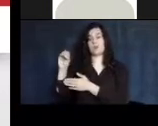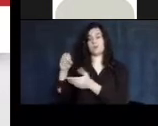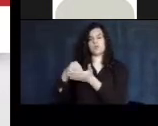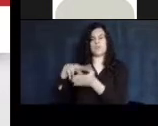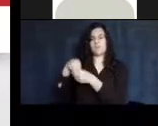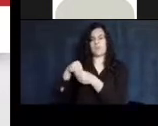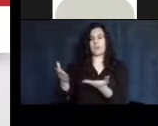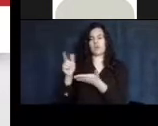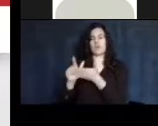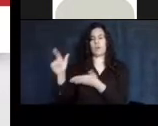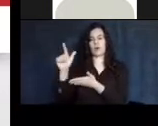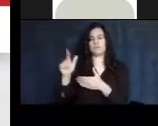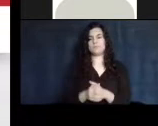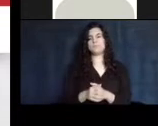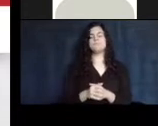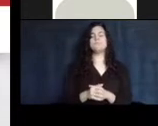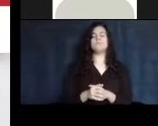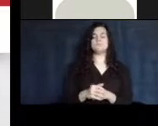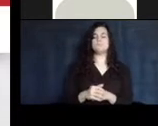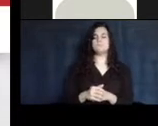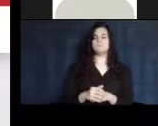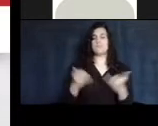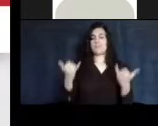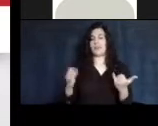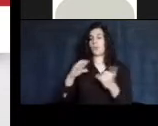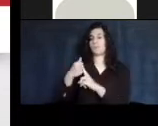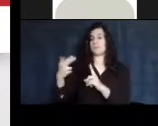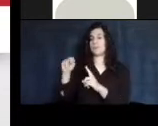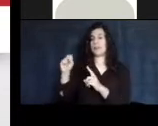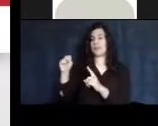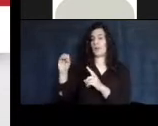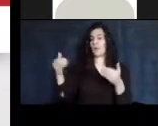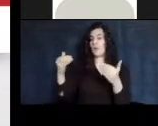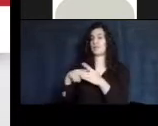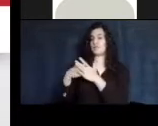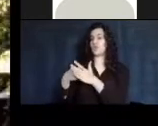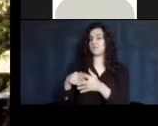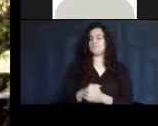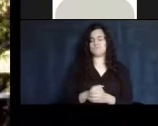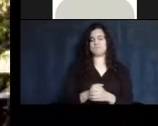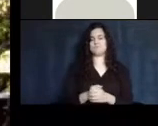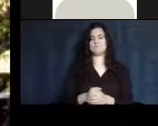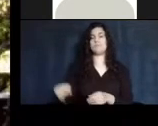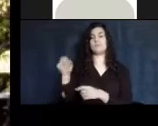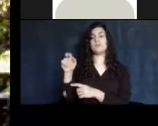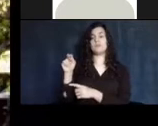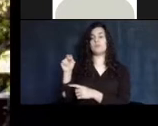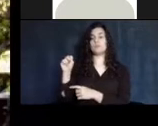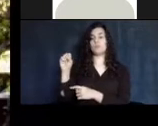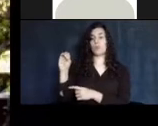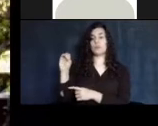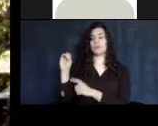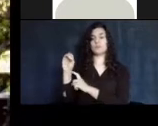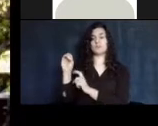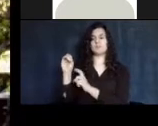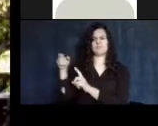orientation. So let's go ahead and get started. So new student orientation is designed